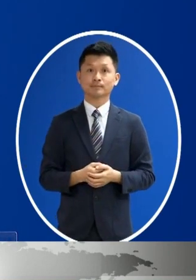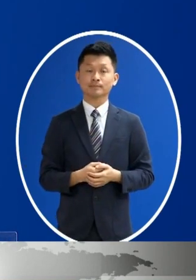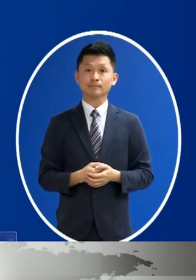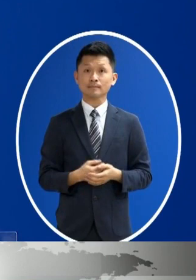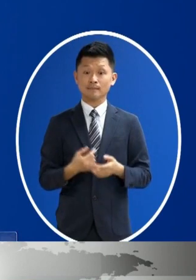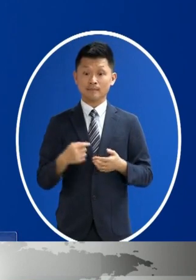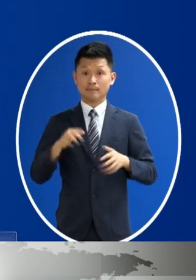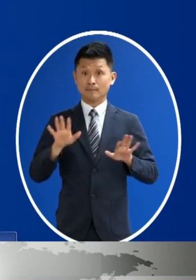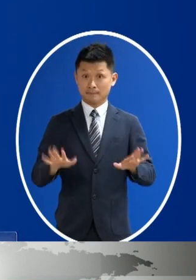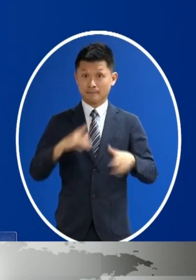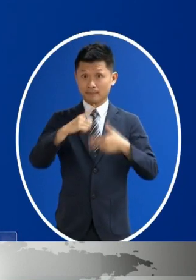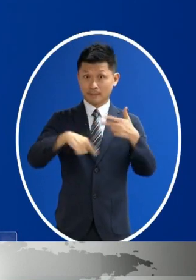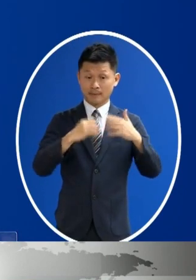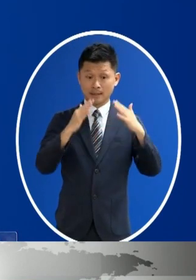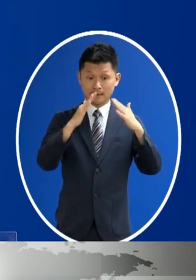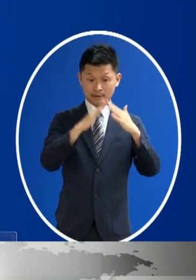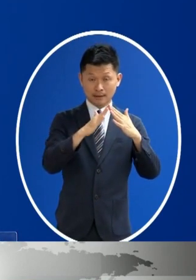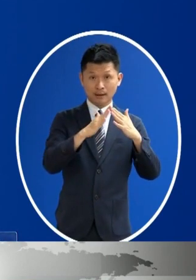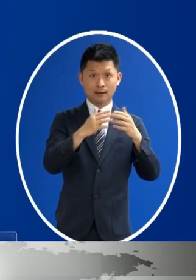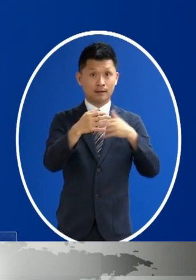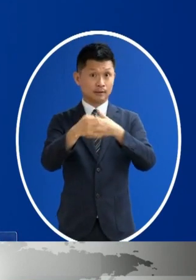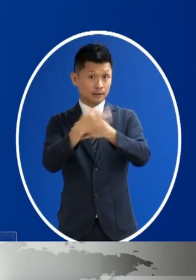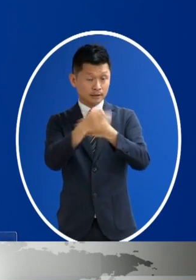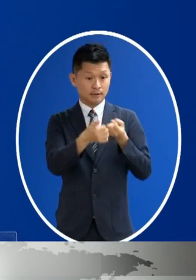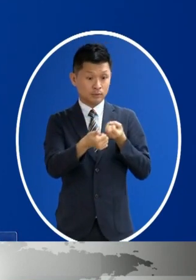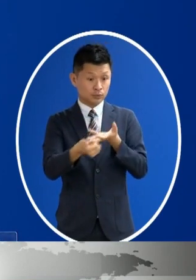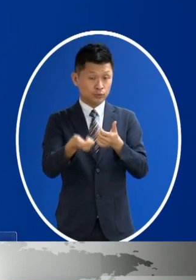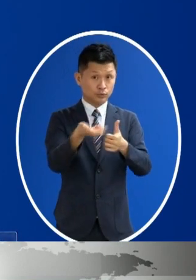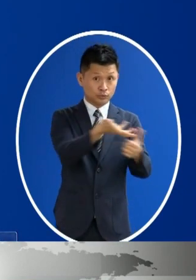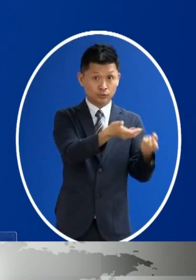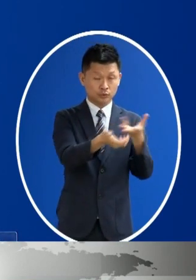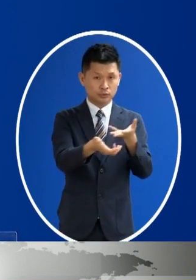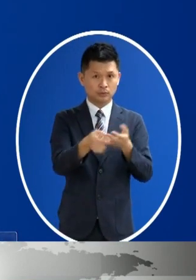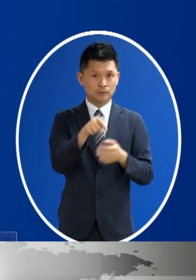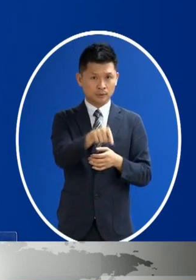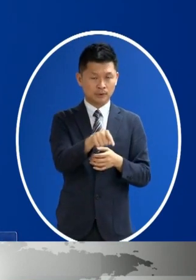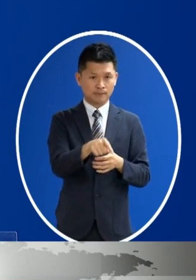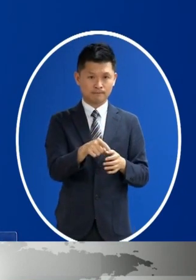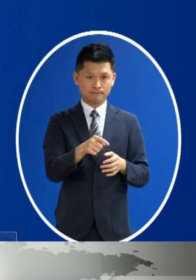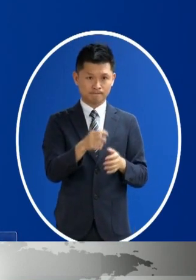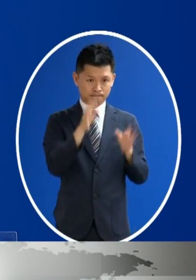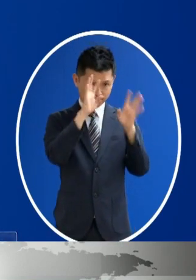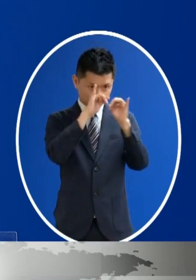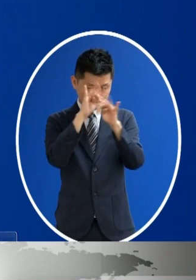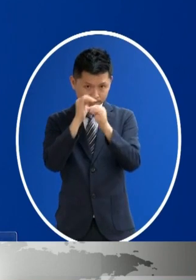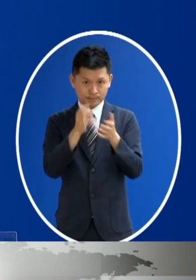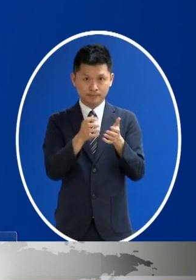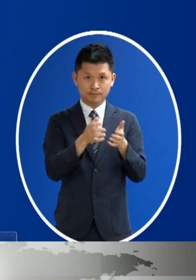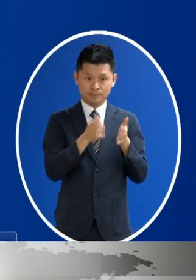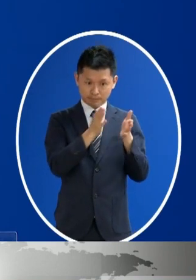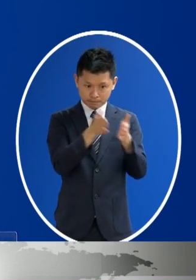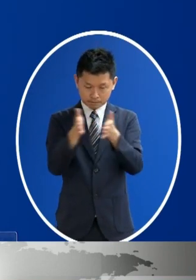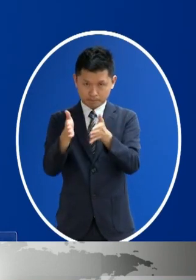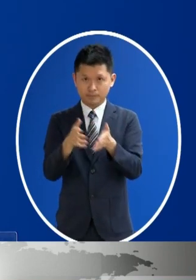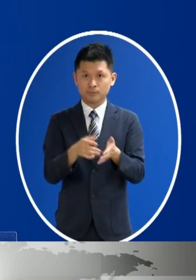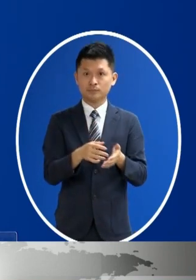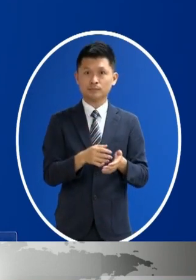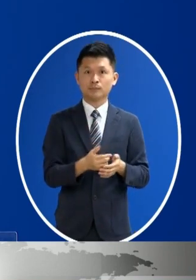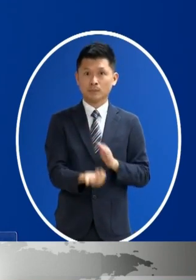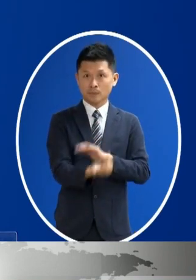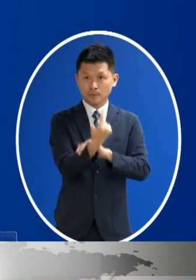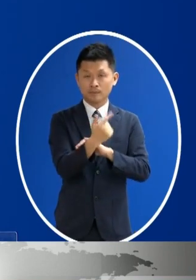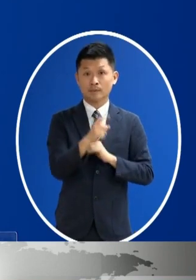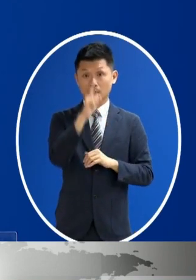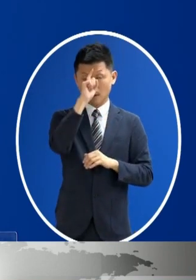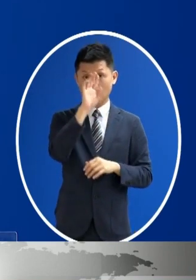is extremely grave that the patient seeks medical attention. By then, it's already so late in the disease's progression. So our hope is for